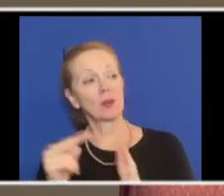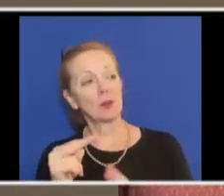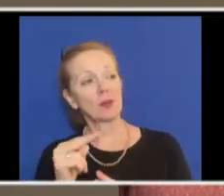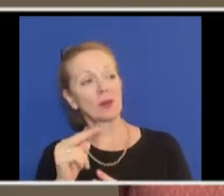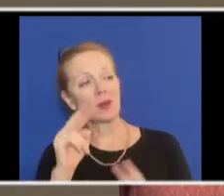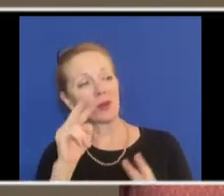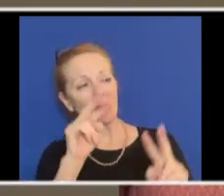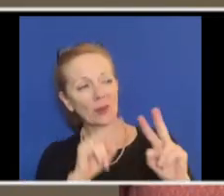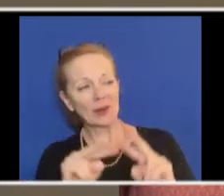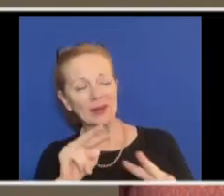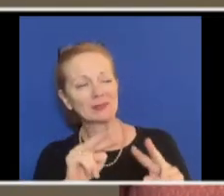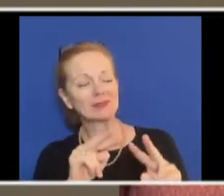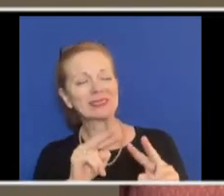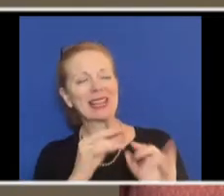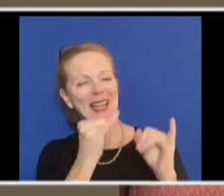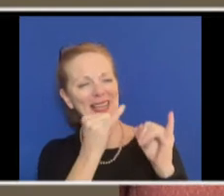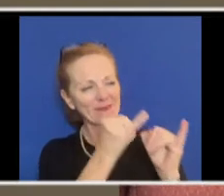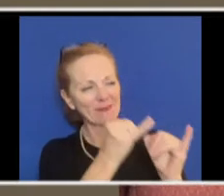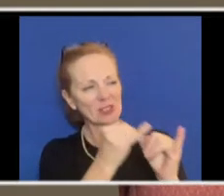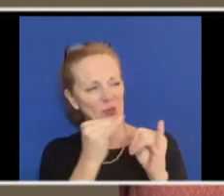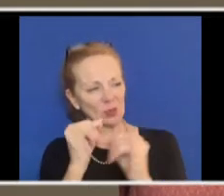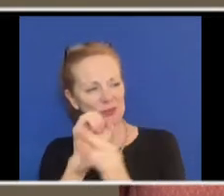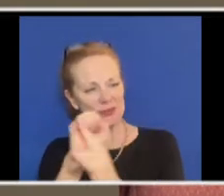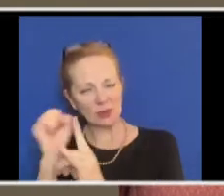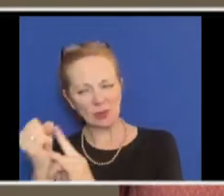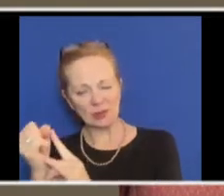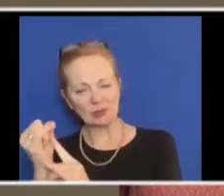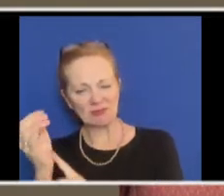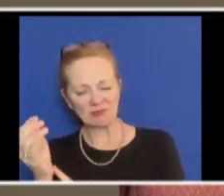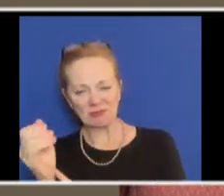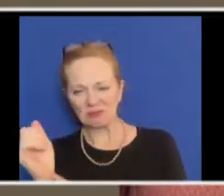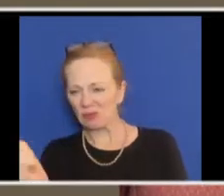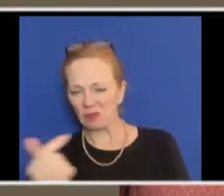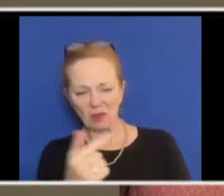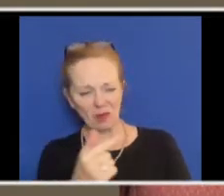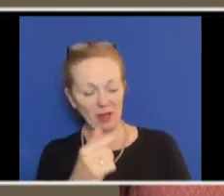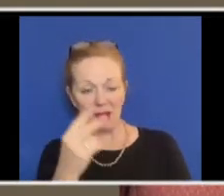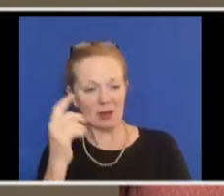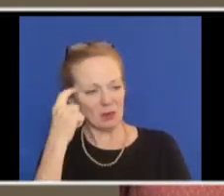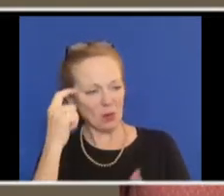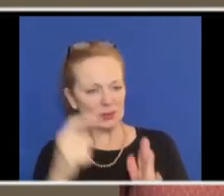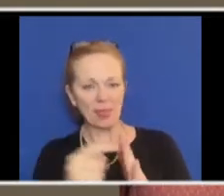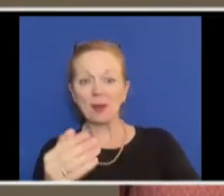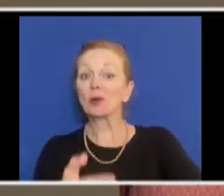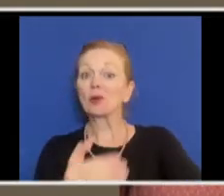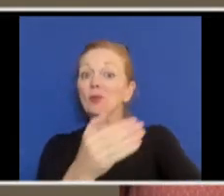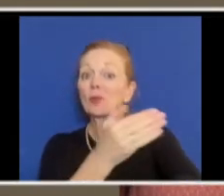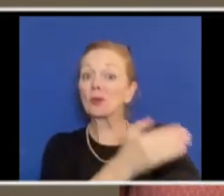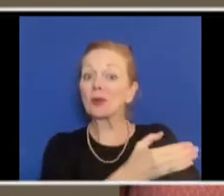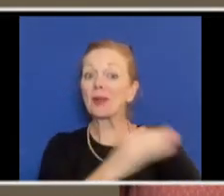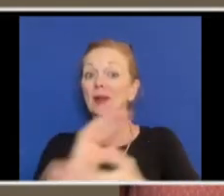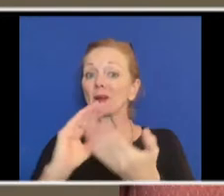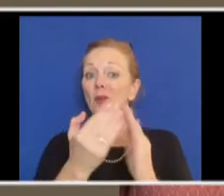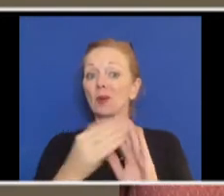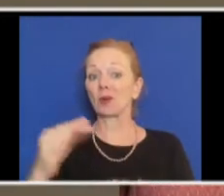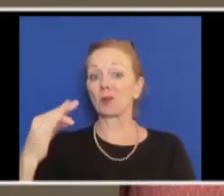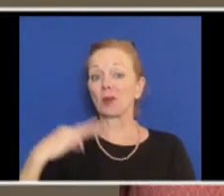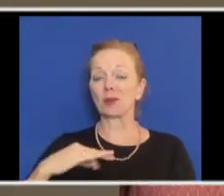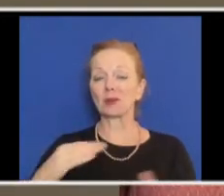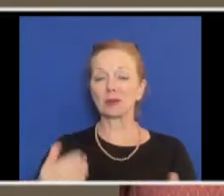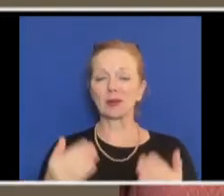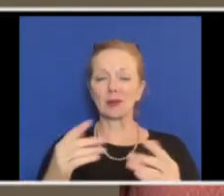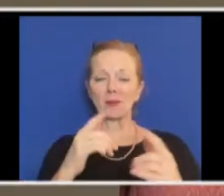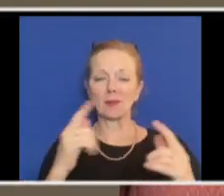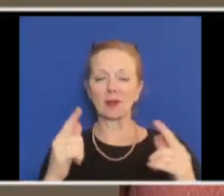an individual basis and look at the improvements and Community benefits that it's providing to a larger community